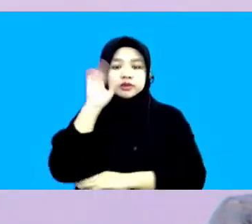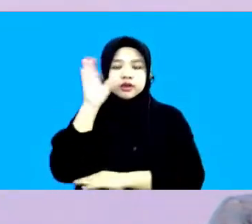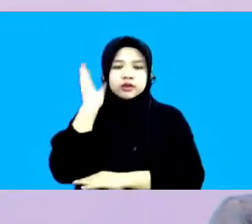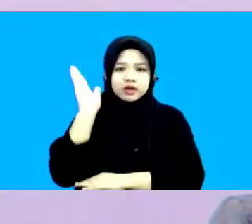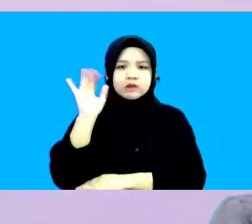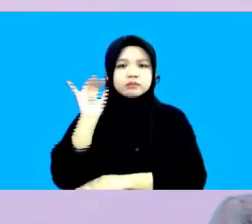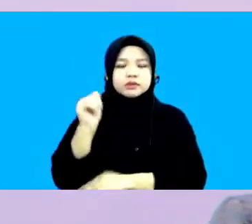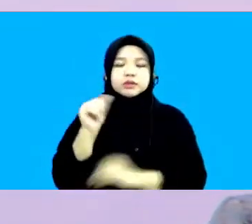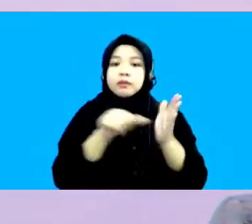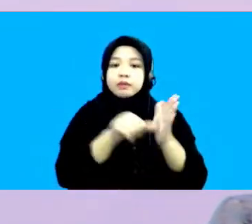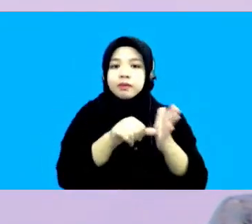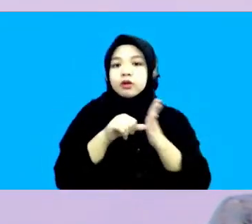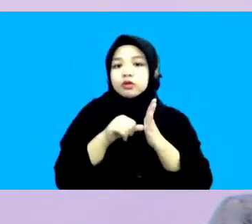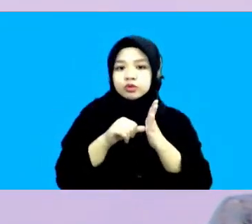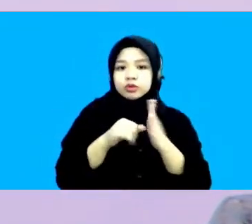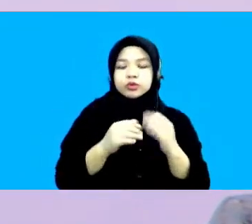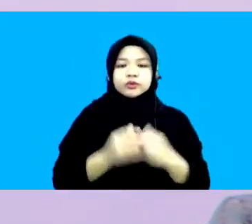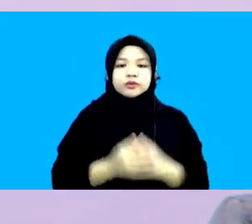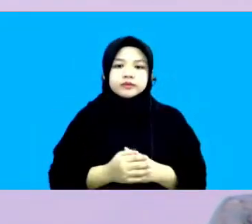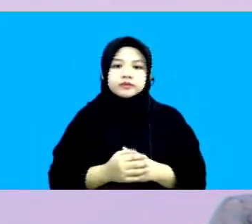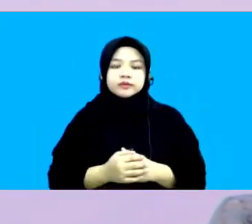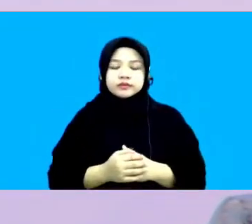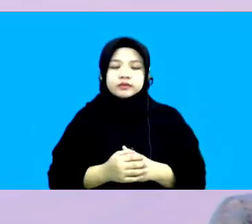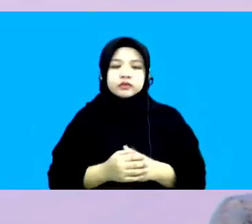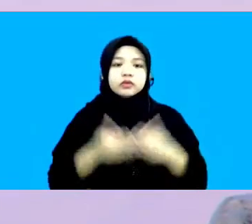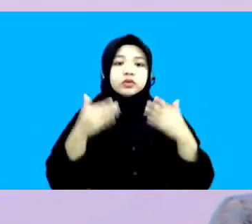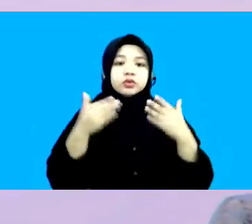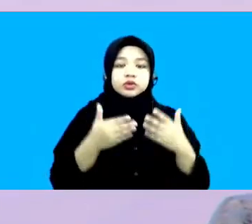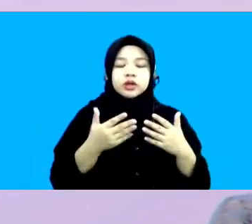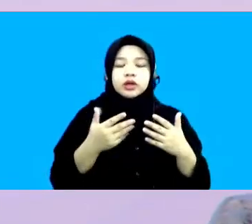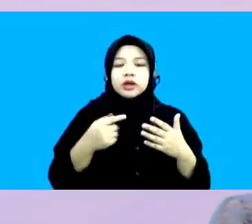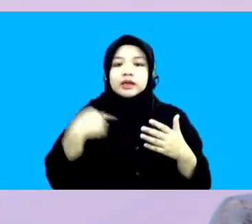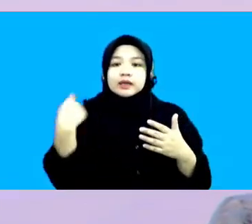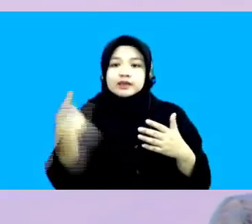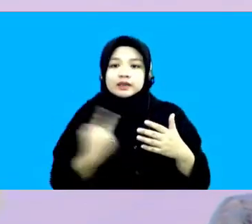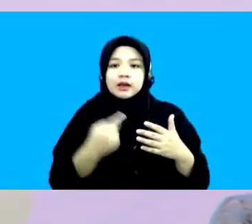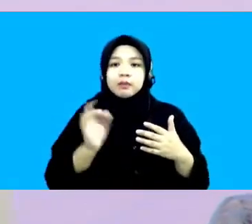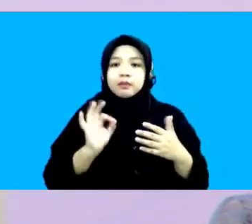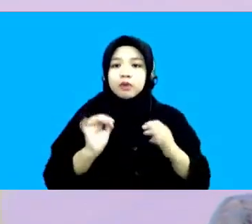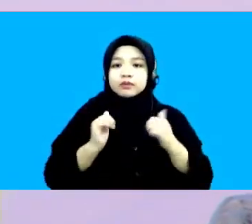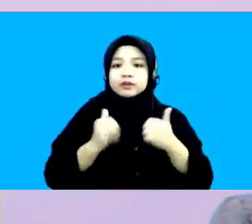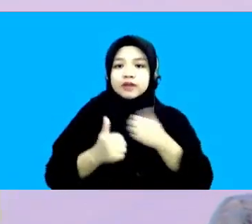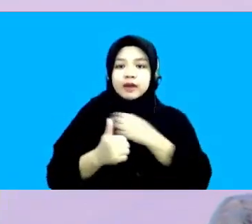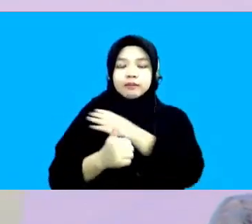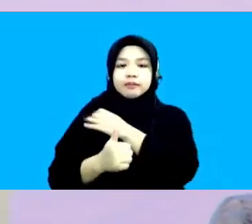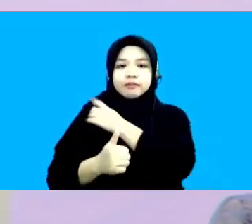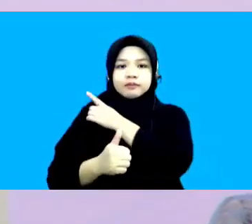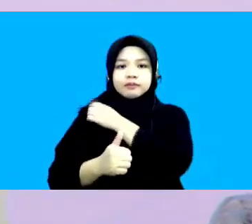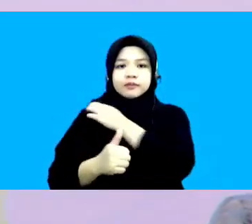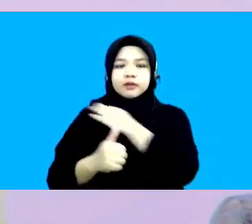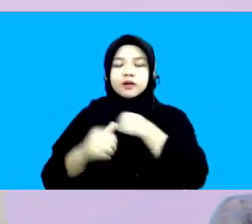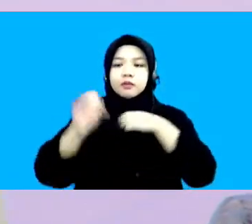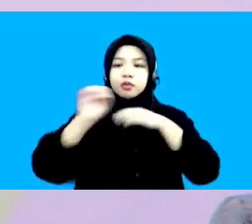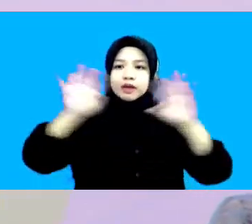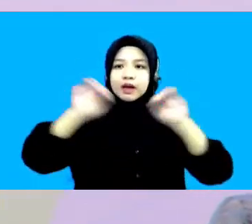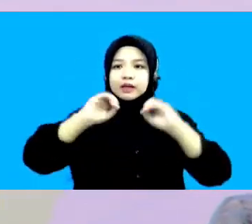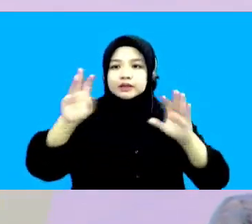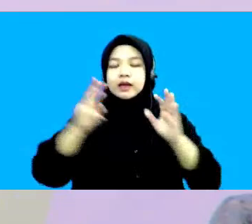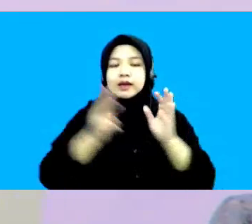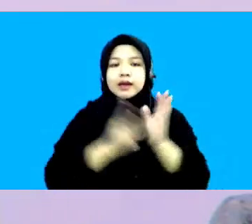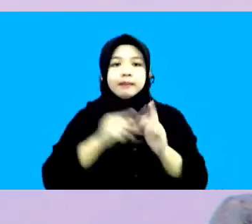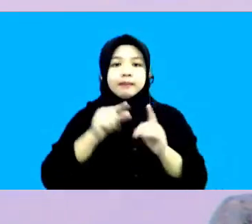it creates bigger discrepancy, bigger disparity with people who lost the jobs or